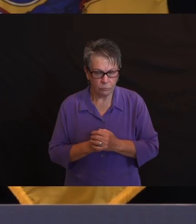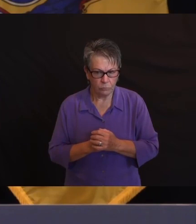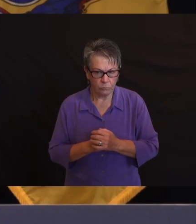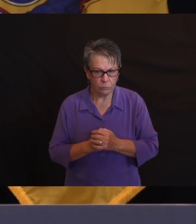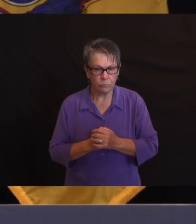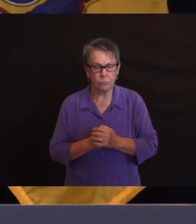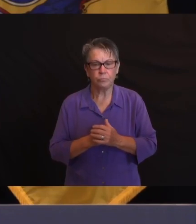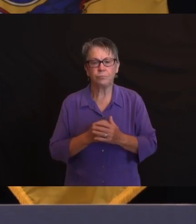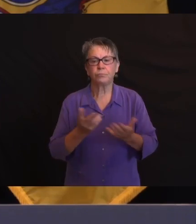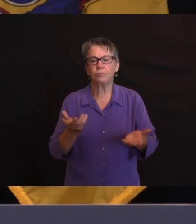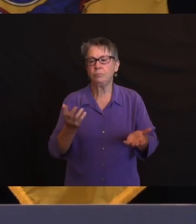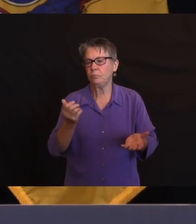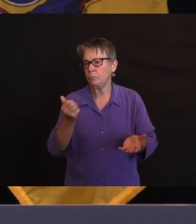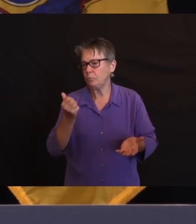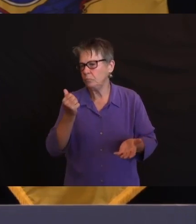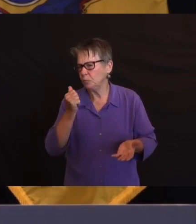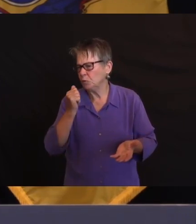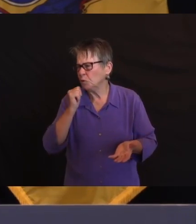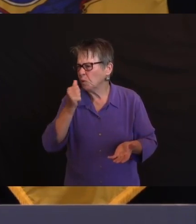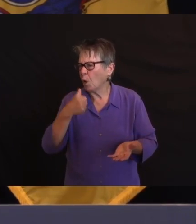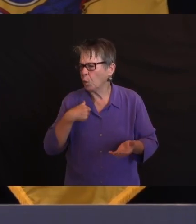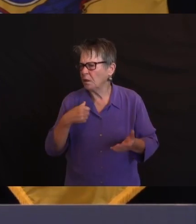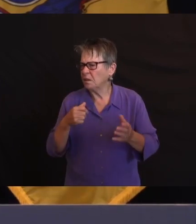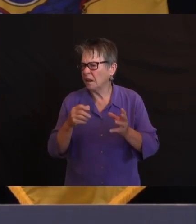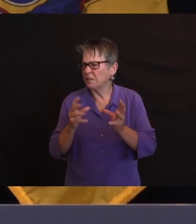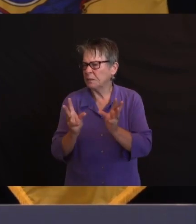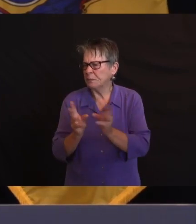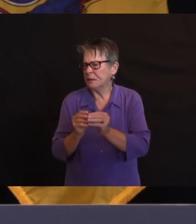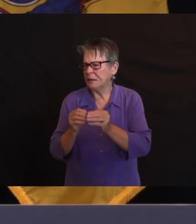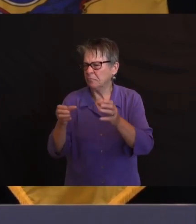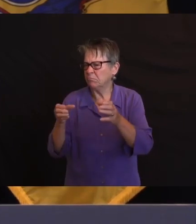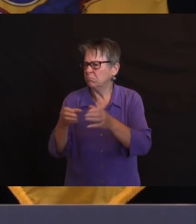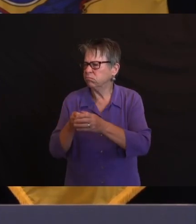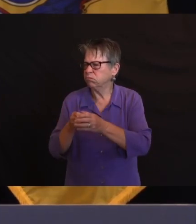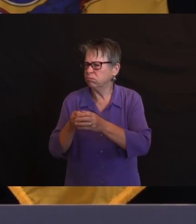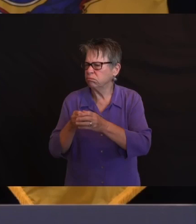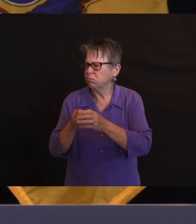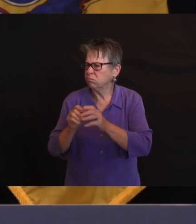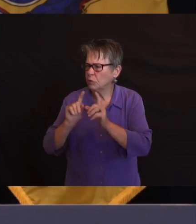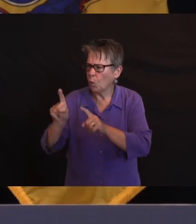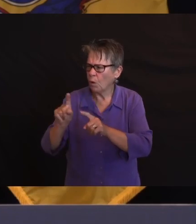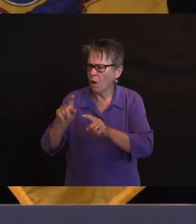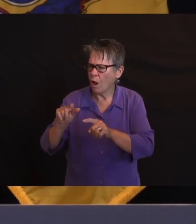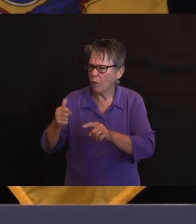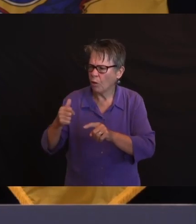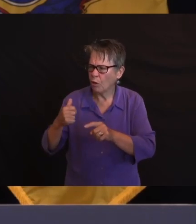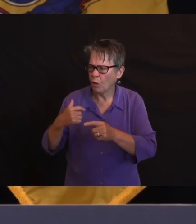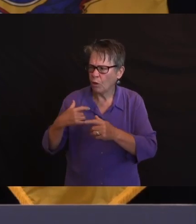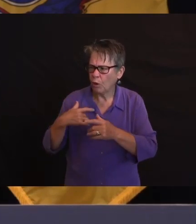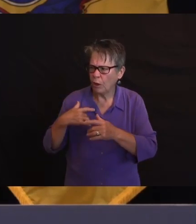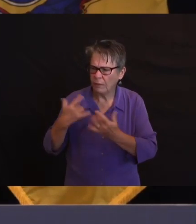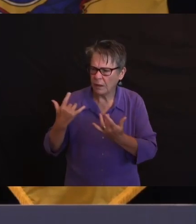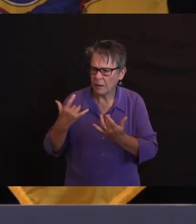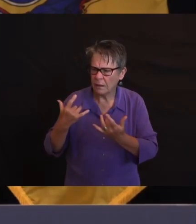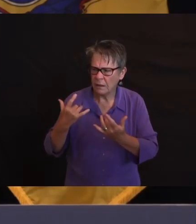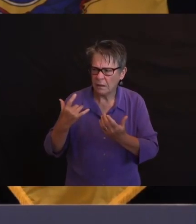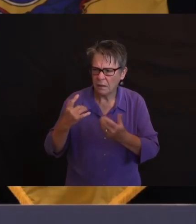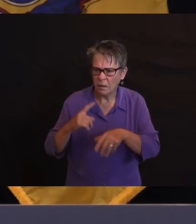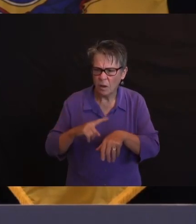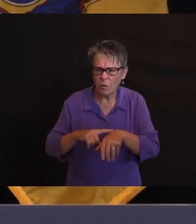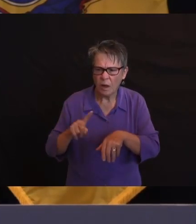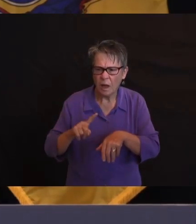event unrelated to this. So am I breaking news to talk about that at 1 o'clock? Okay. And that'll be here. So